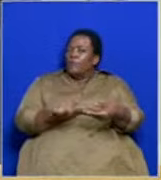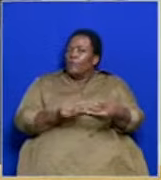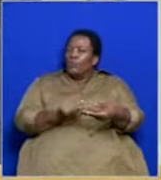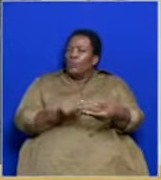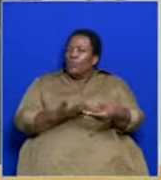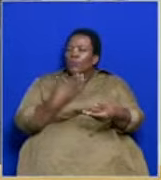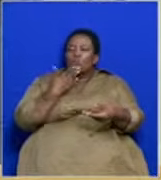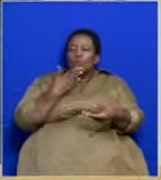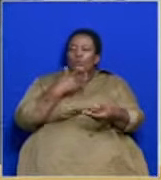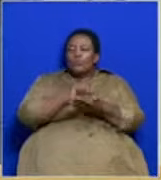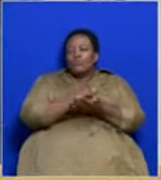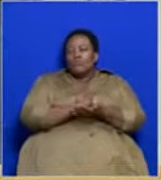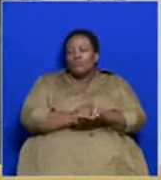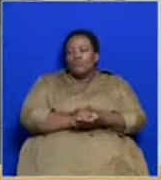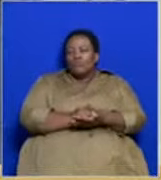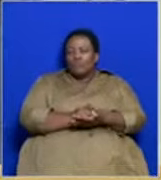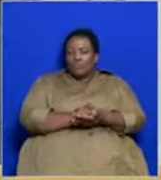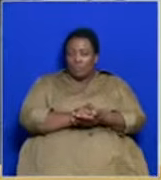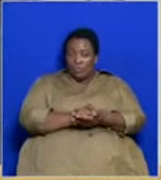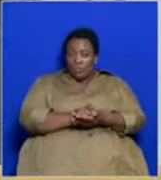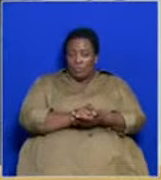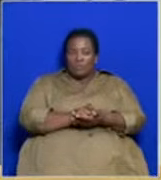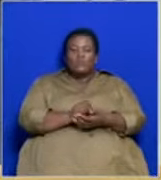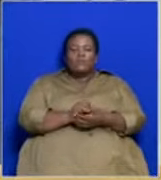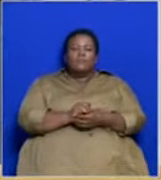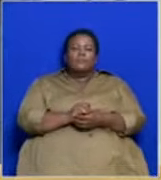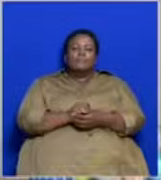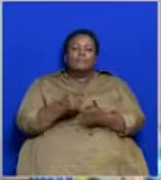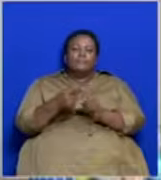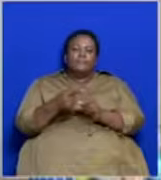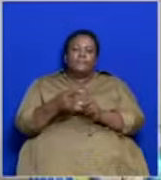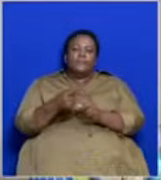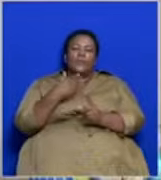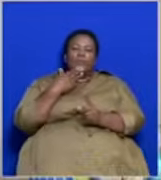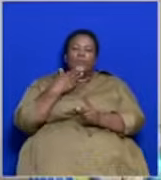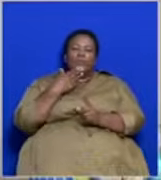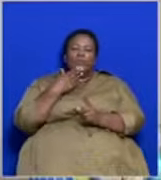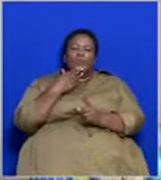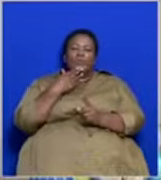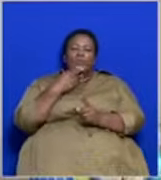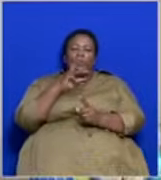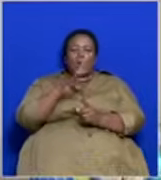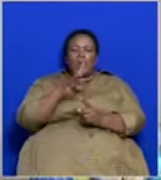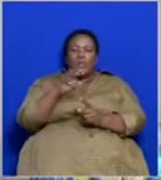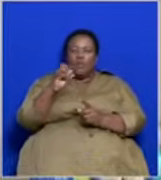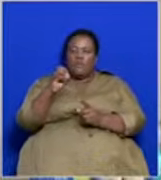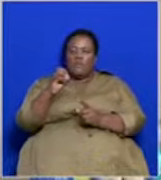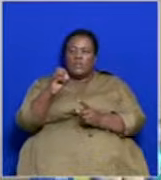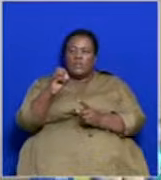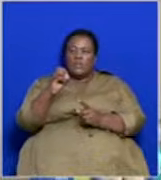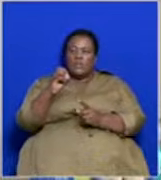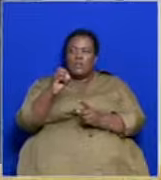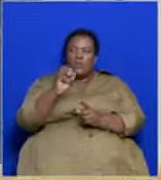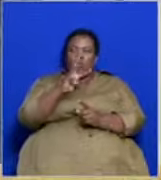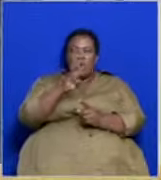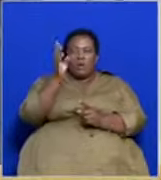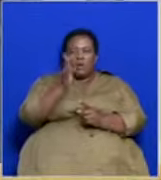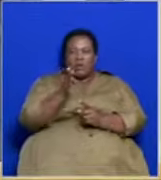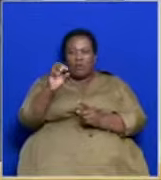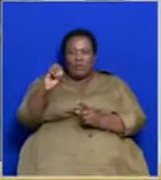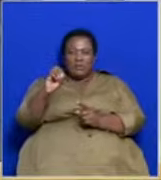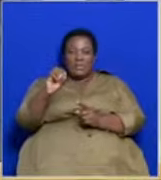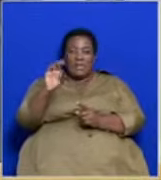it? Warrant Officer Ben. Warrant Officer Ben. Yes. Was that the investigating officer? Yes. Okay.